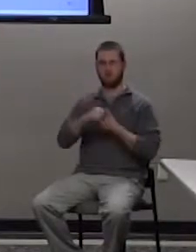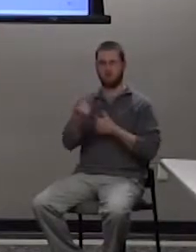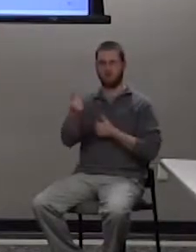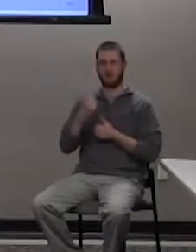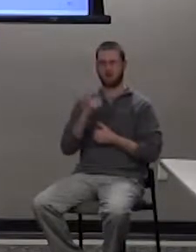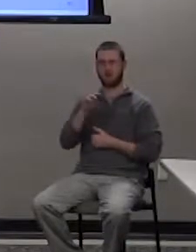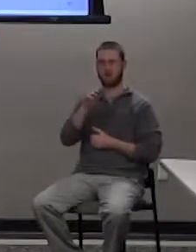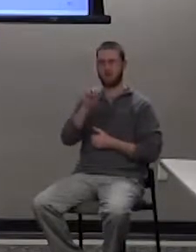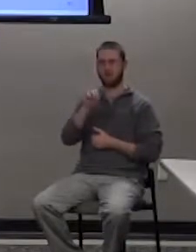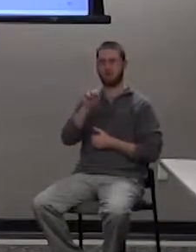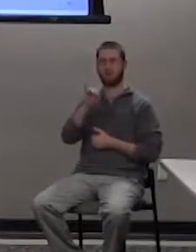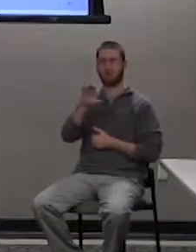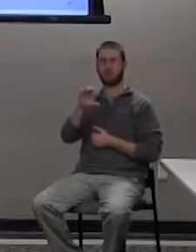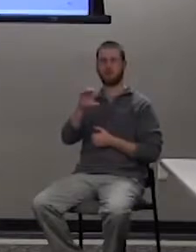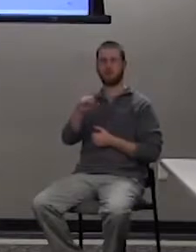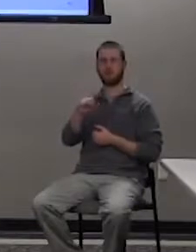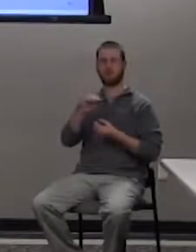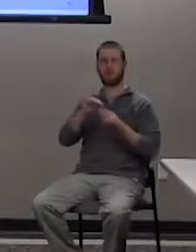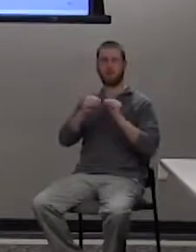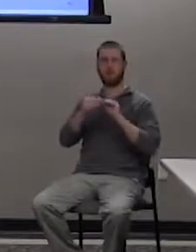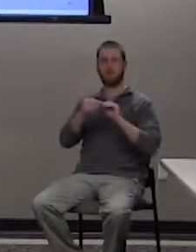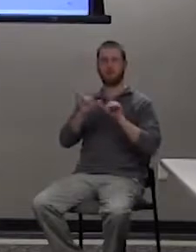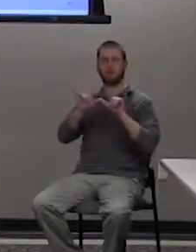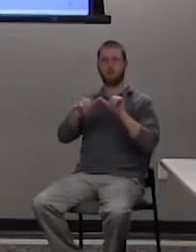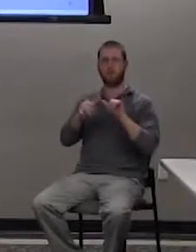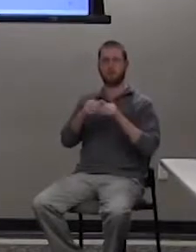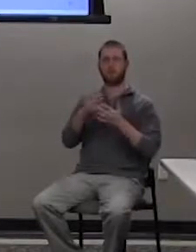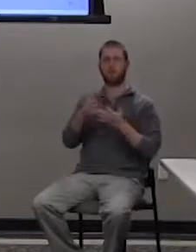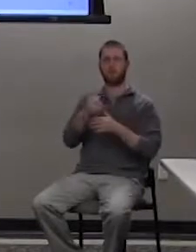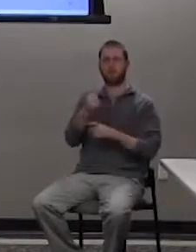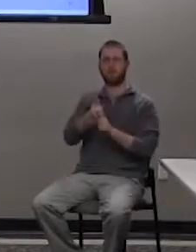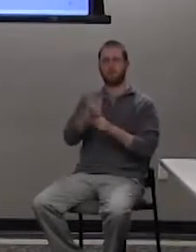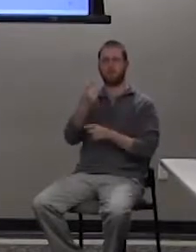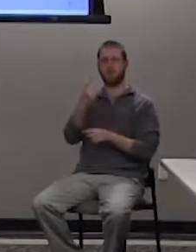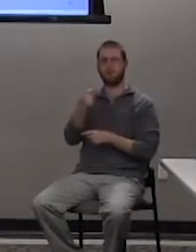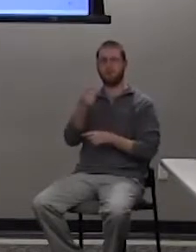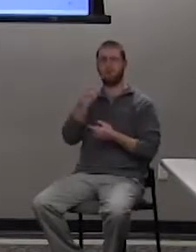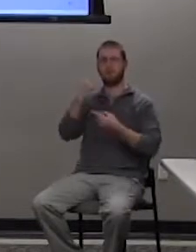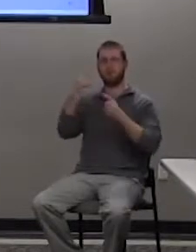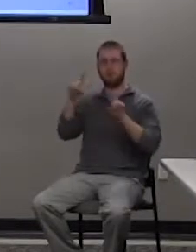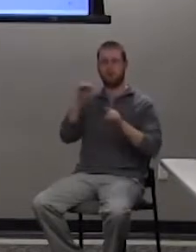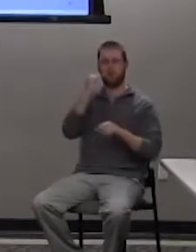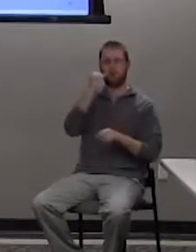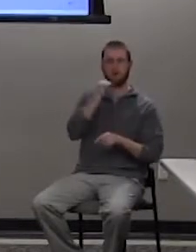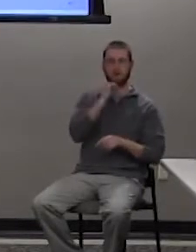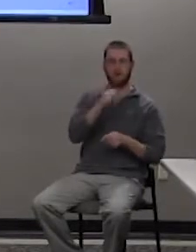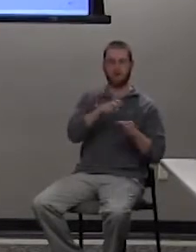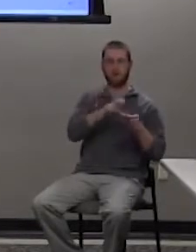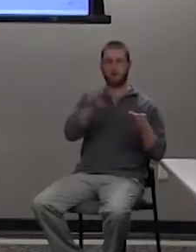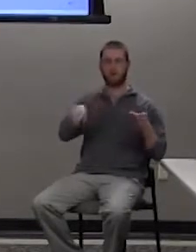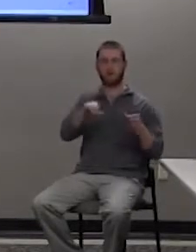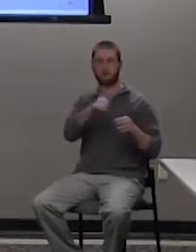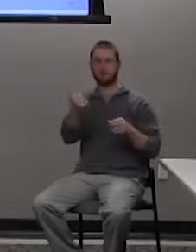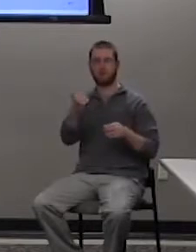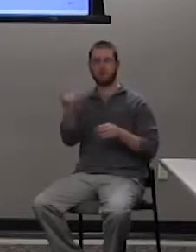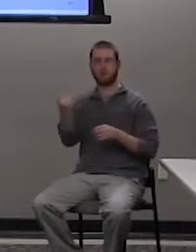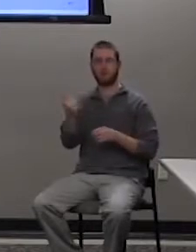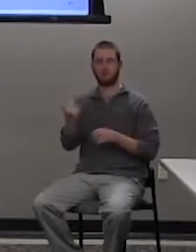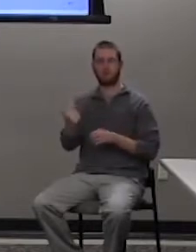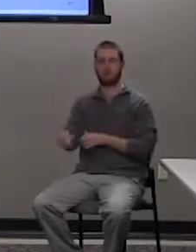about metrics and I said, you need to measure what you do and is it being successful, and if not, you move on to the next thing?